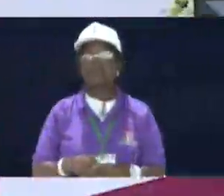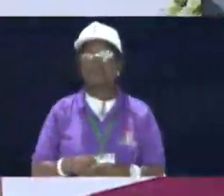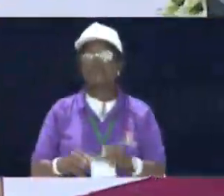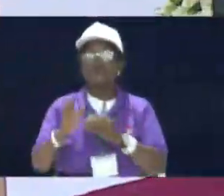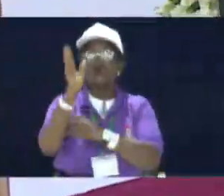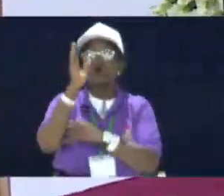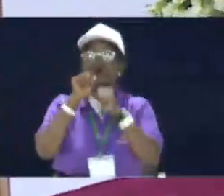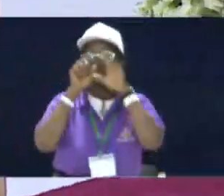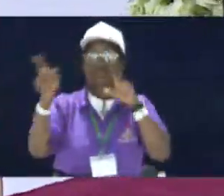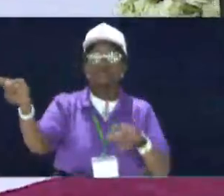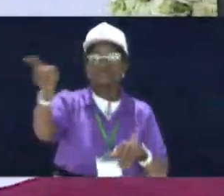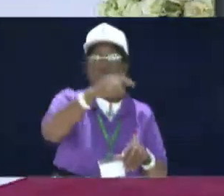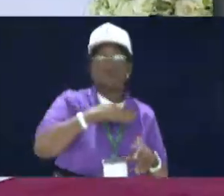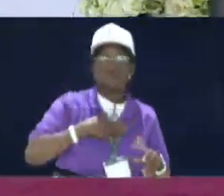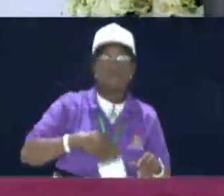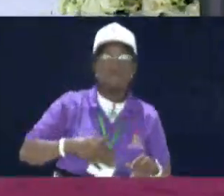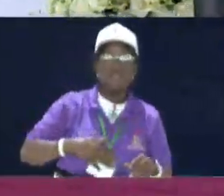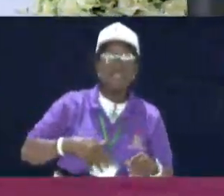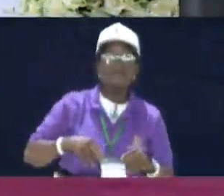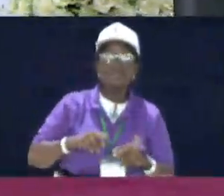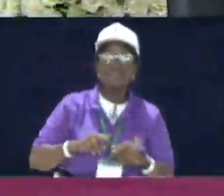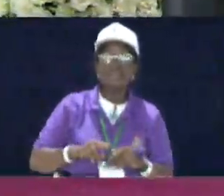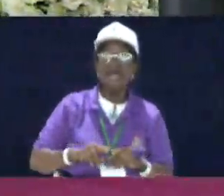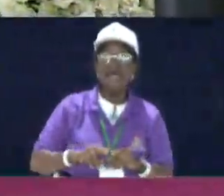God bless you. Please be seated.